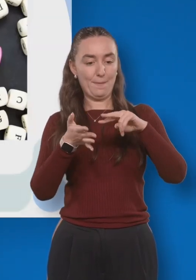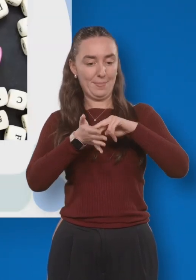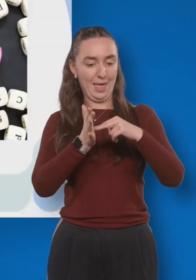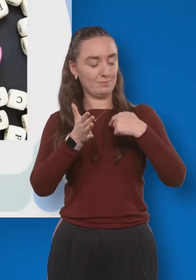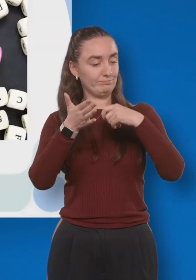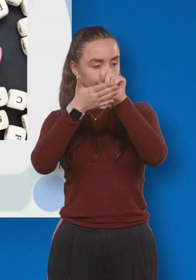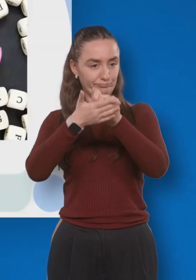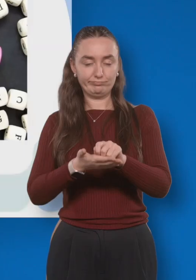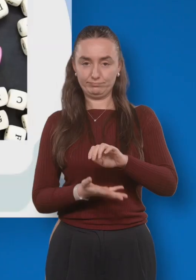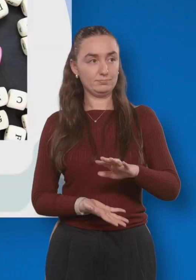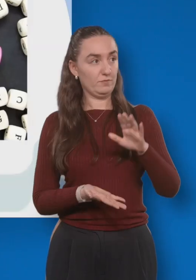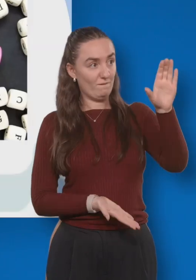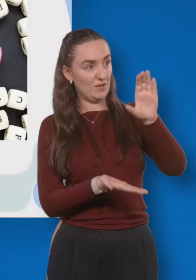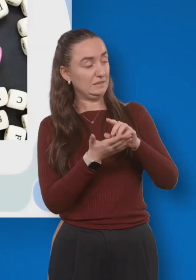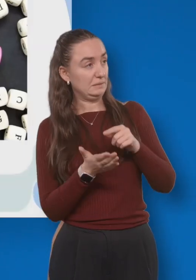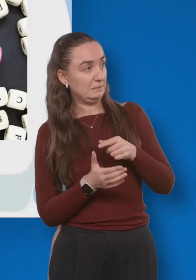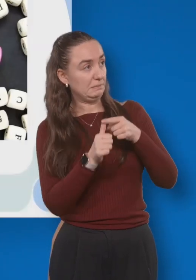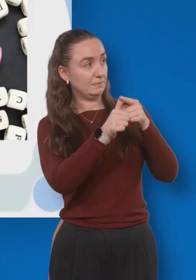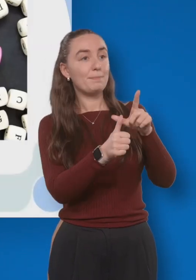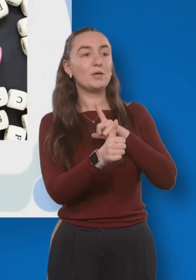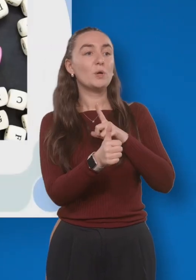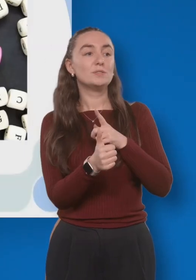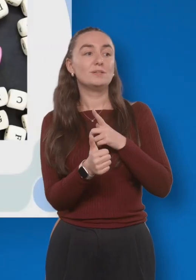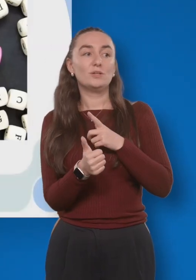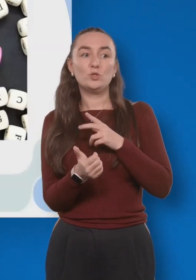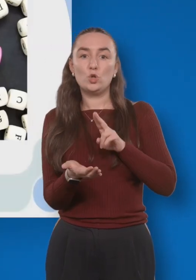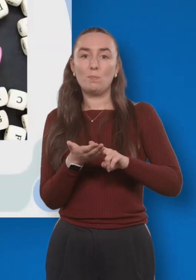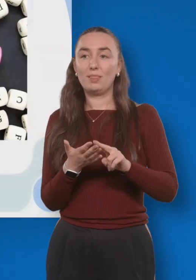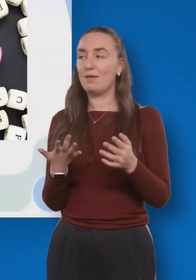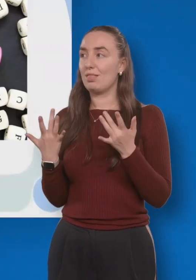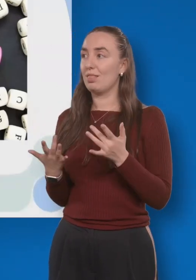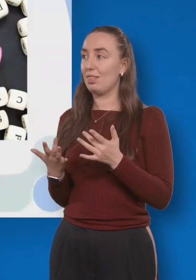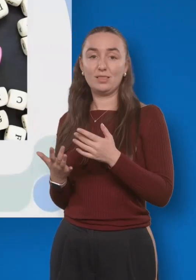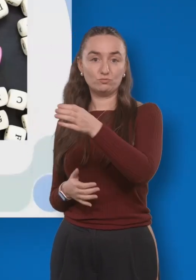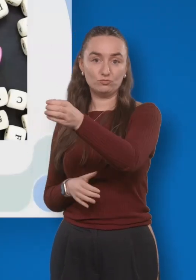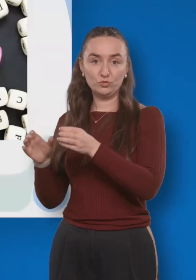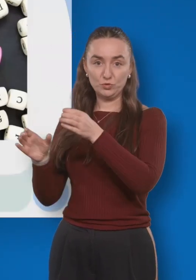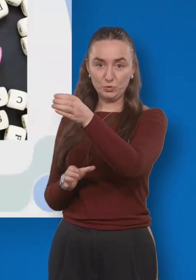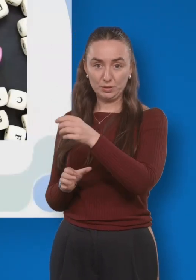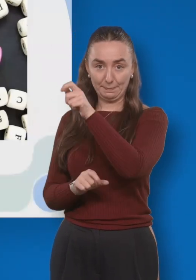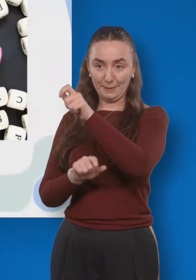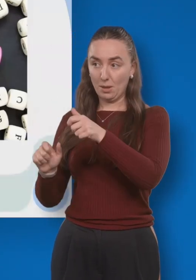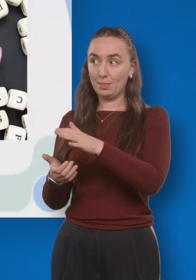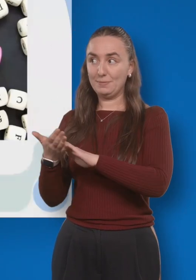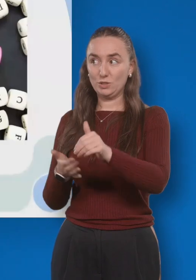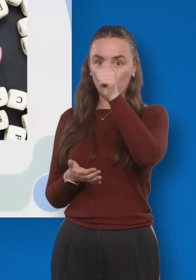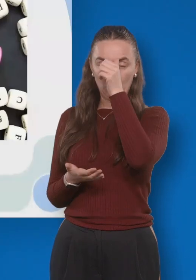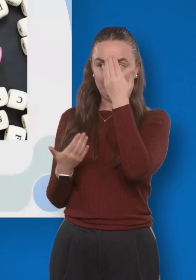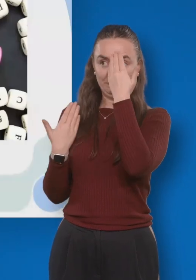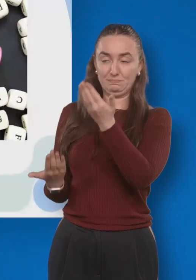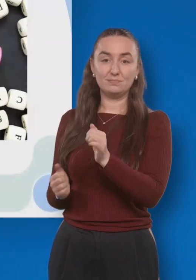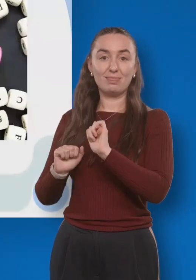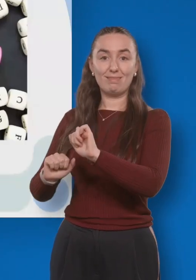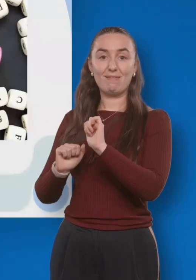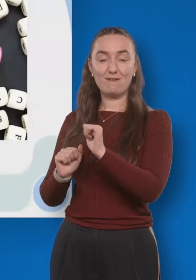is quite generic, as I usually haven't yet recruited anyone to know what kind of adjustments they will need. And is it